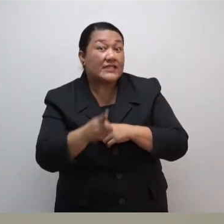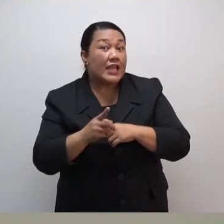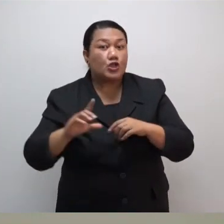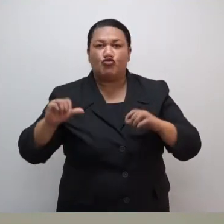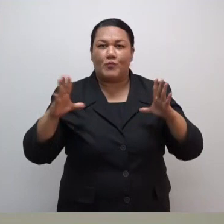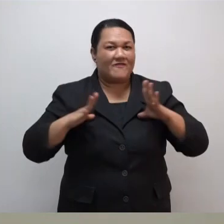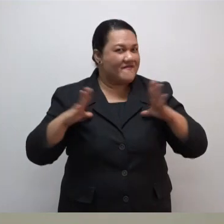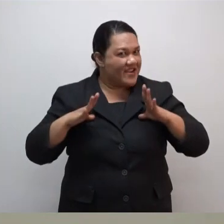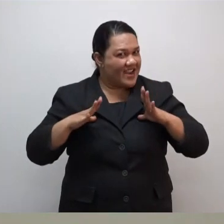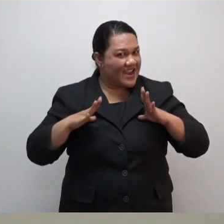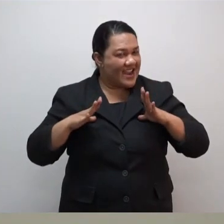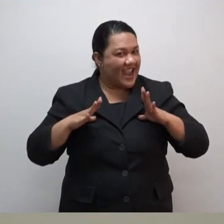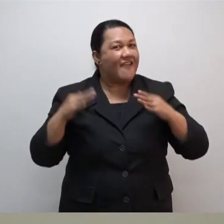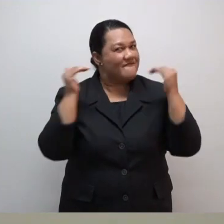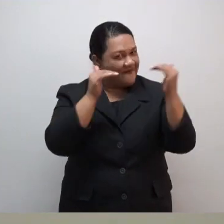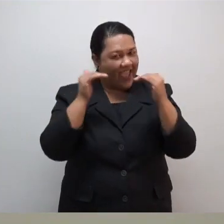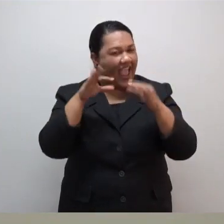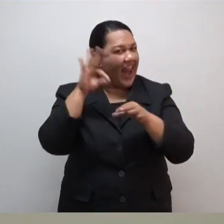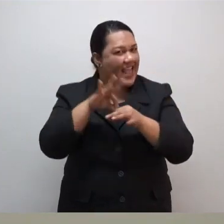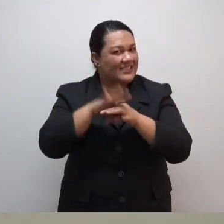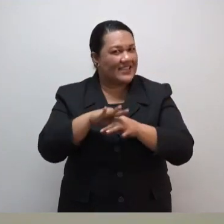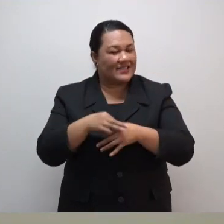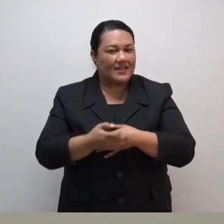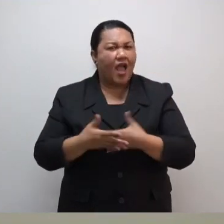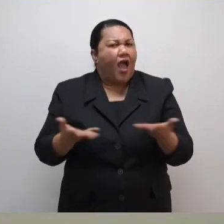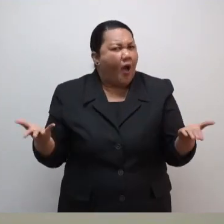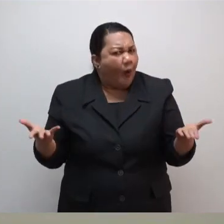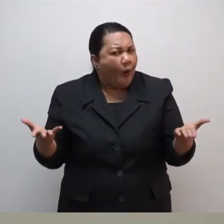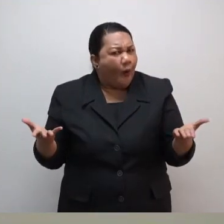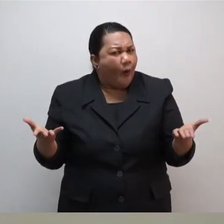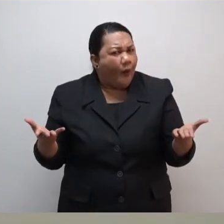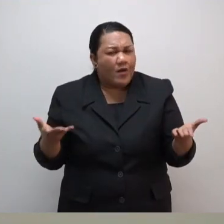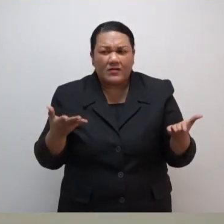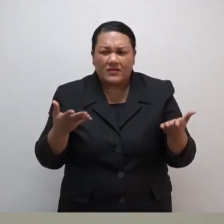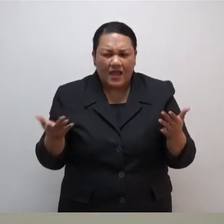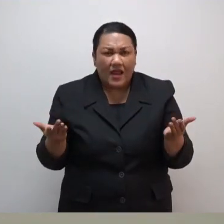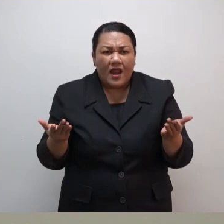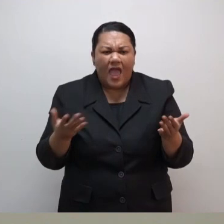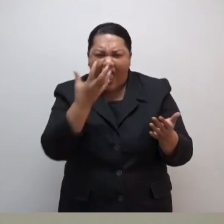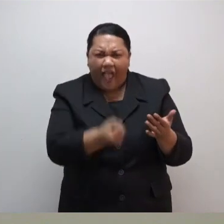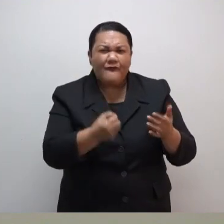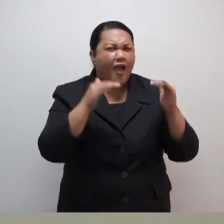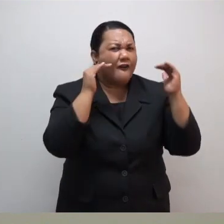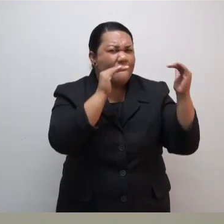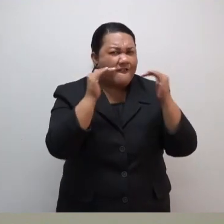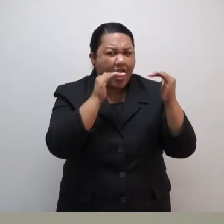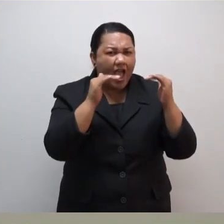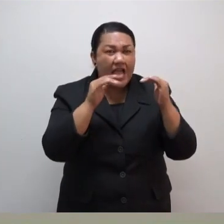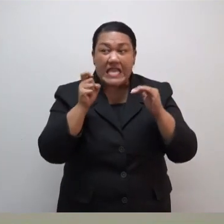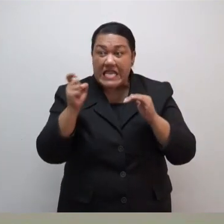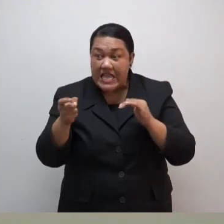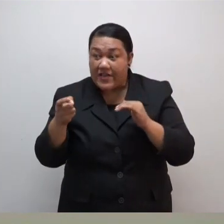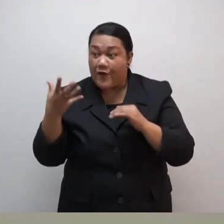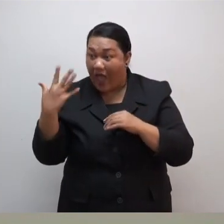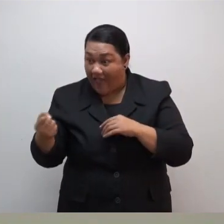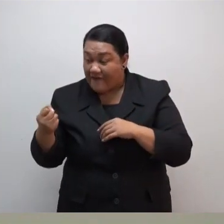and fair elections. How can one have fair elections if you have the